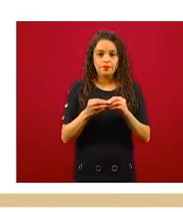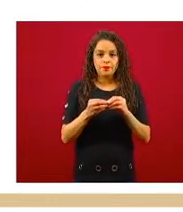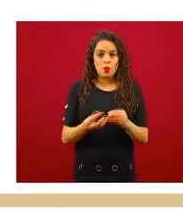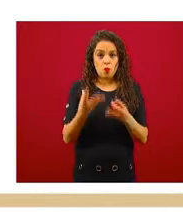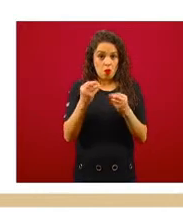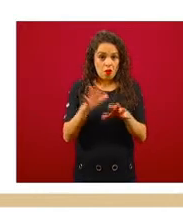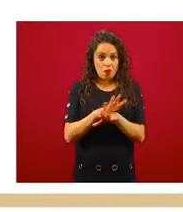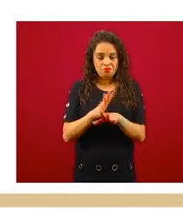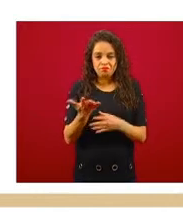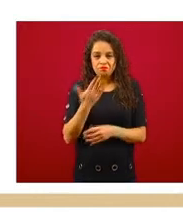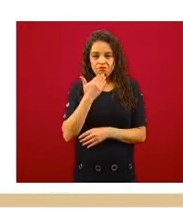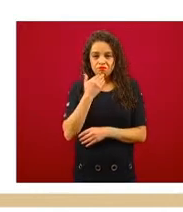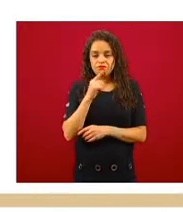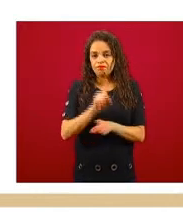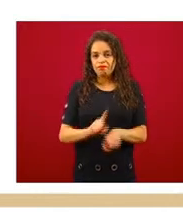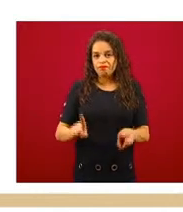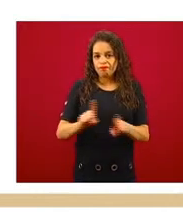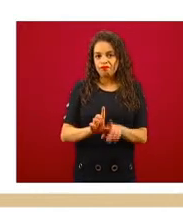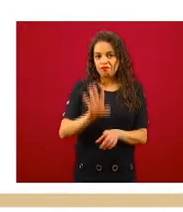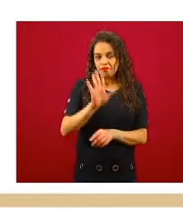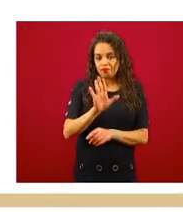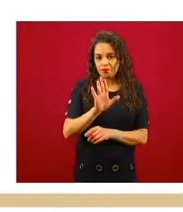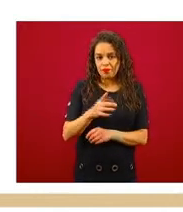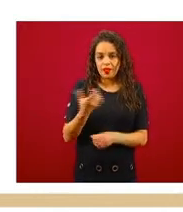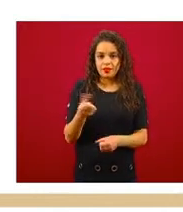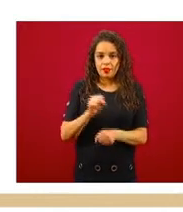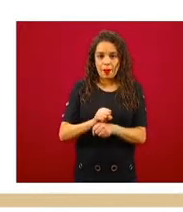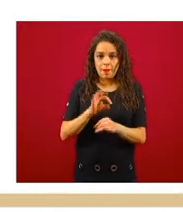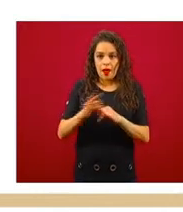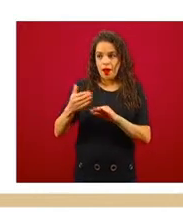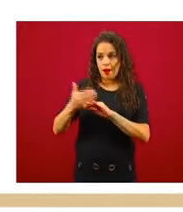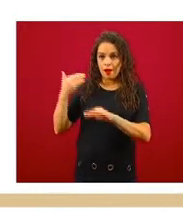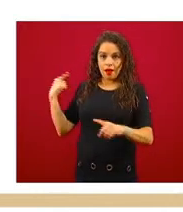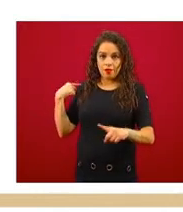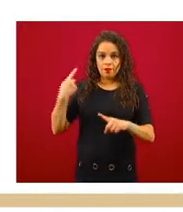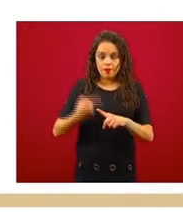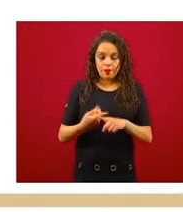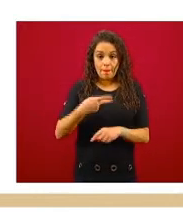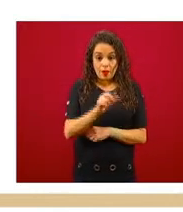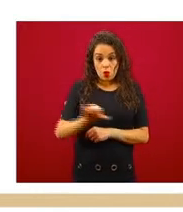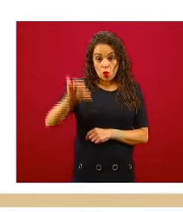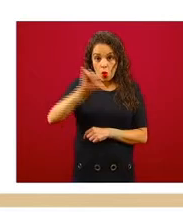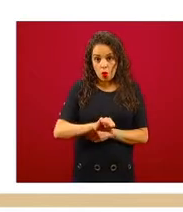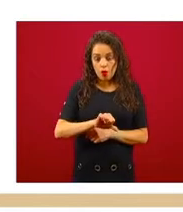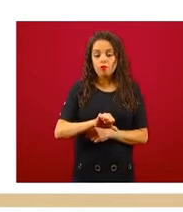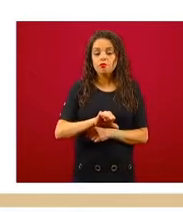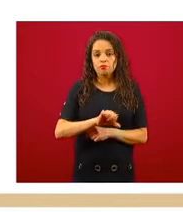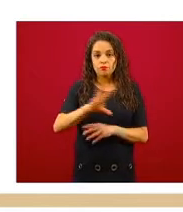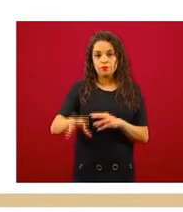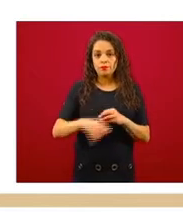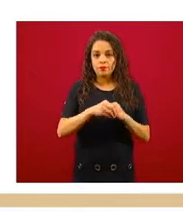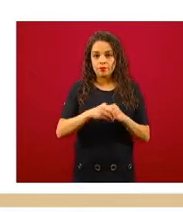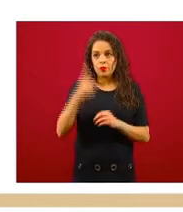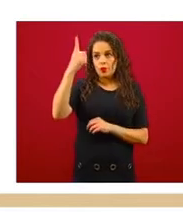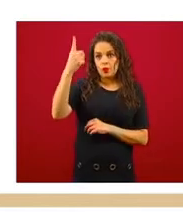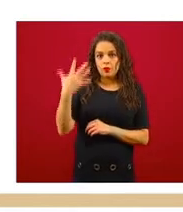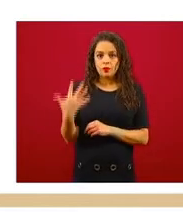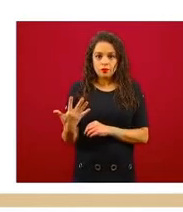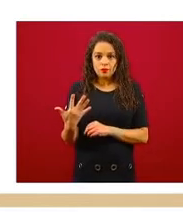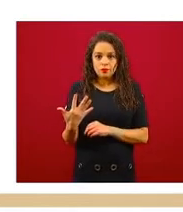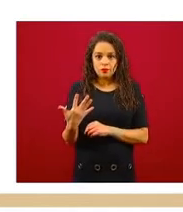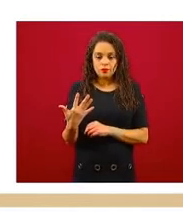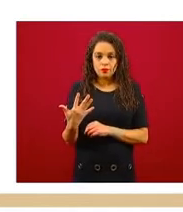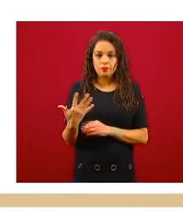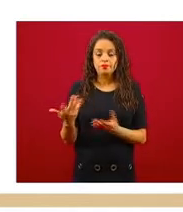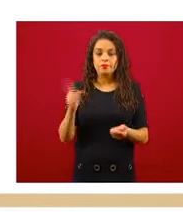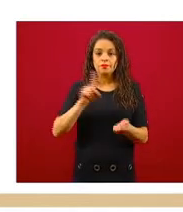shows the distribution of the cumulative load. There hasn't been much change within the last week. However,